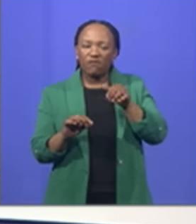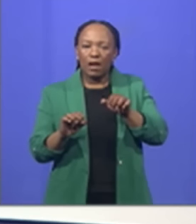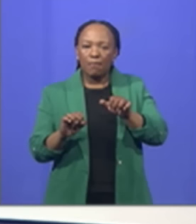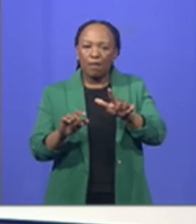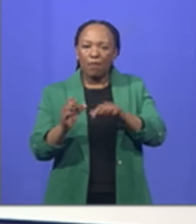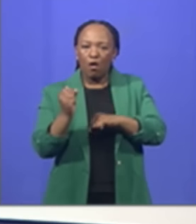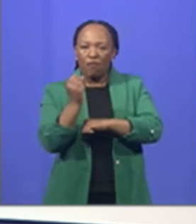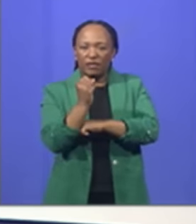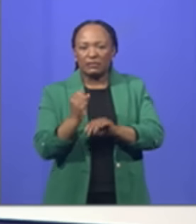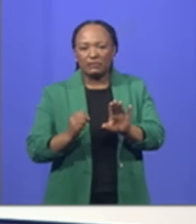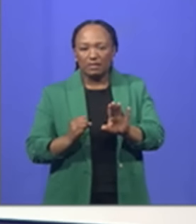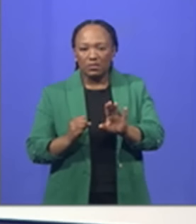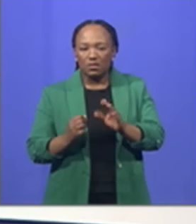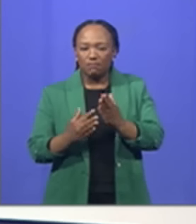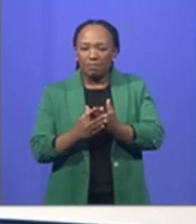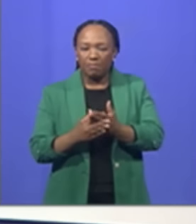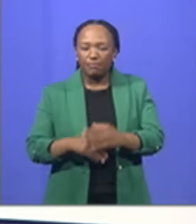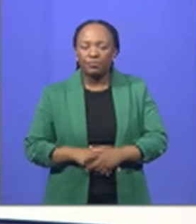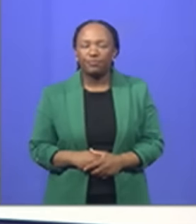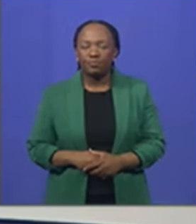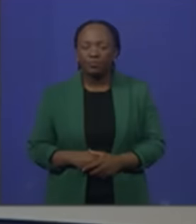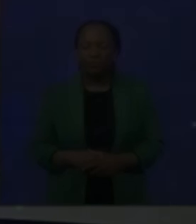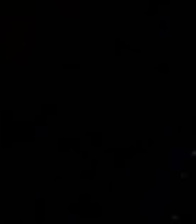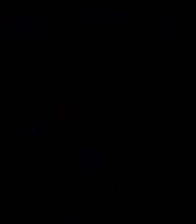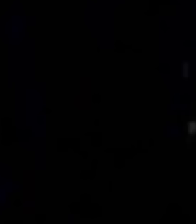dikantorong tša IEC mabenkele.